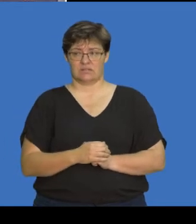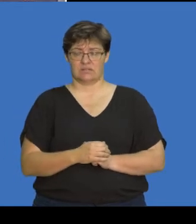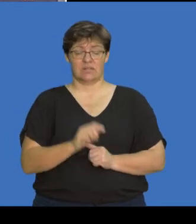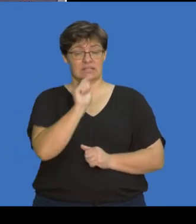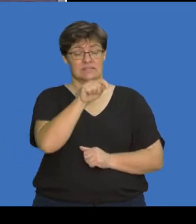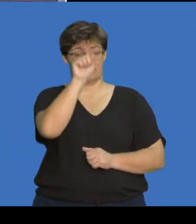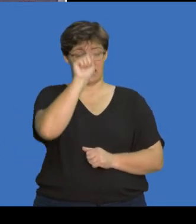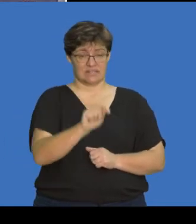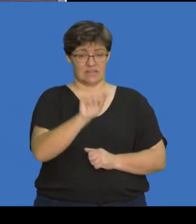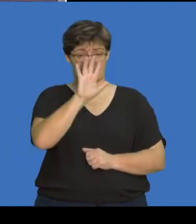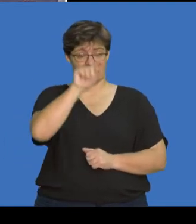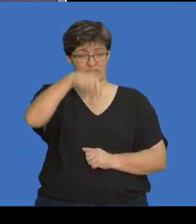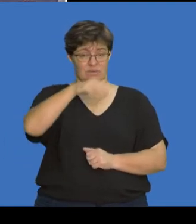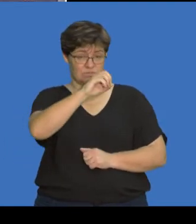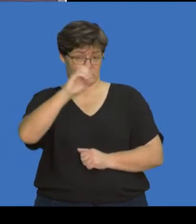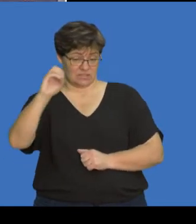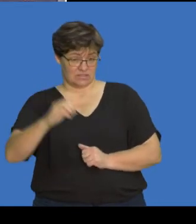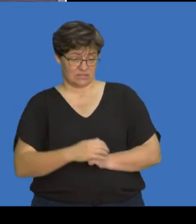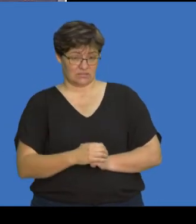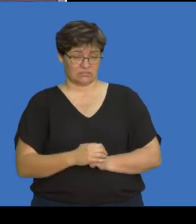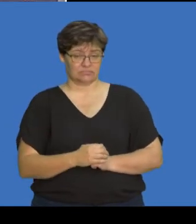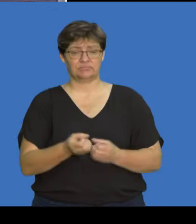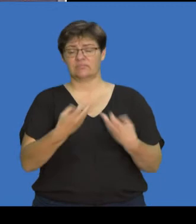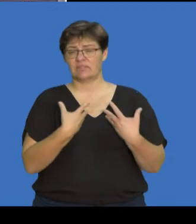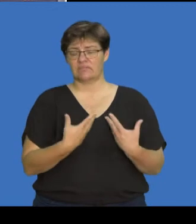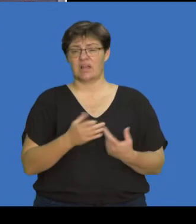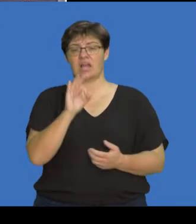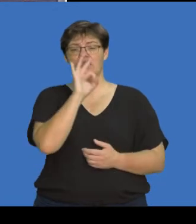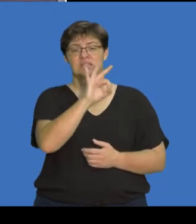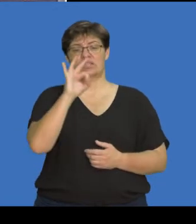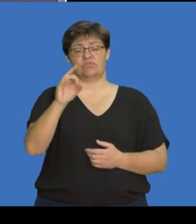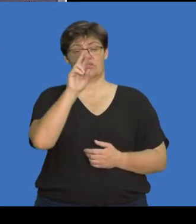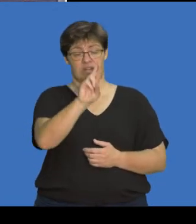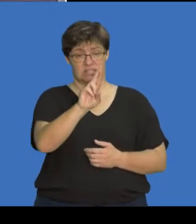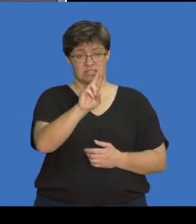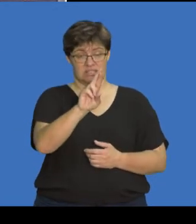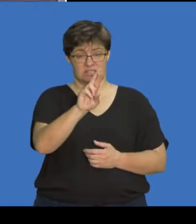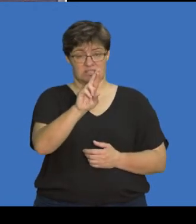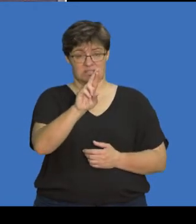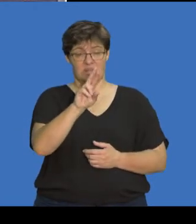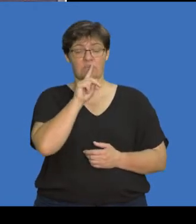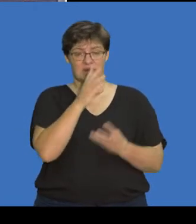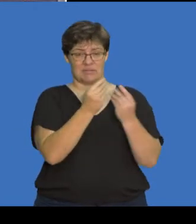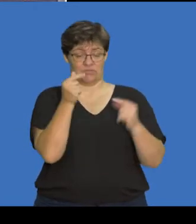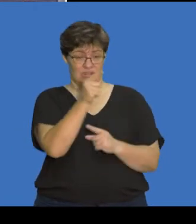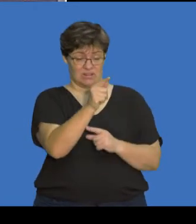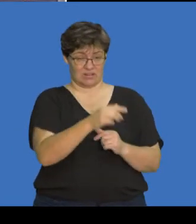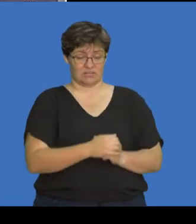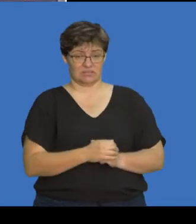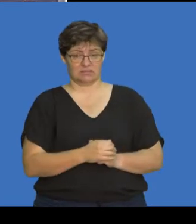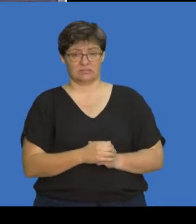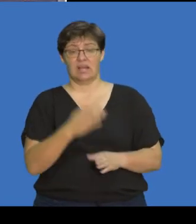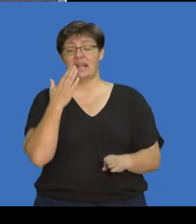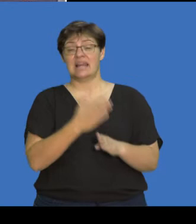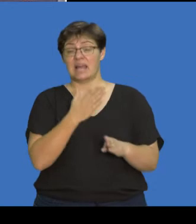divided by the 5,000 will give me a figure of 33 Rand. That is my material.